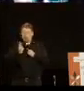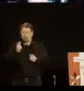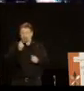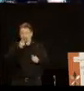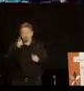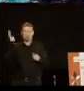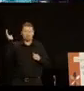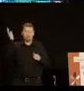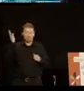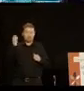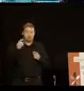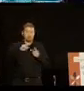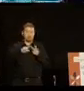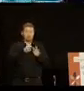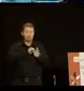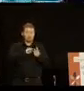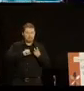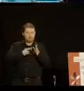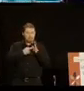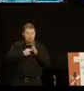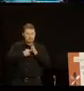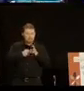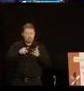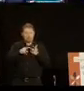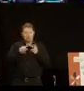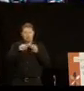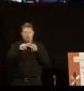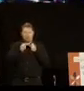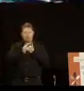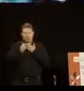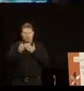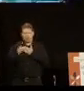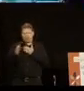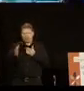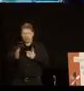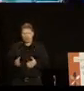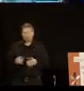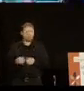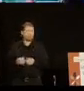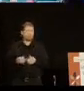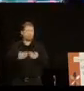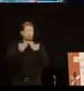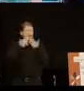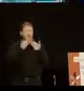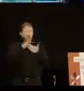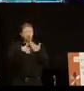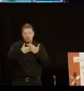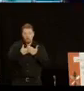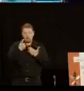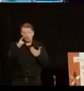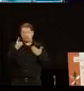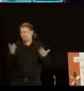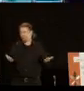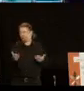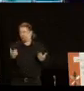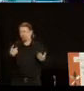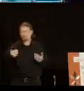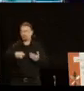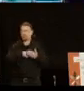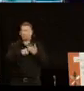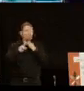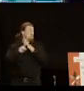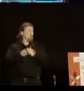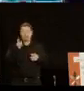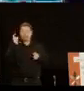our state representatives, our agency heads, and thanks to all of you for being here. And let's start giving stuff